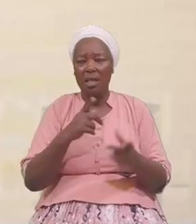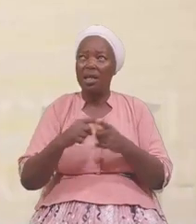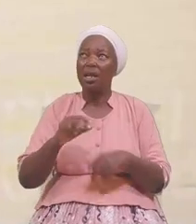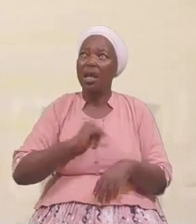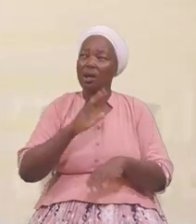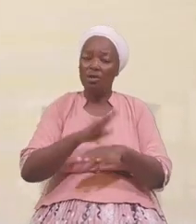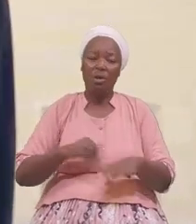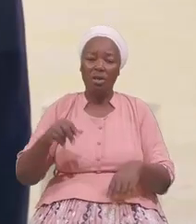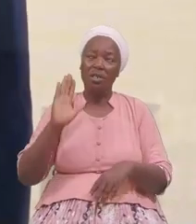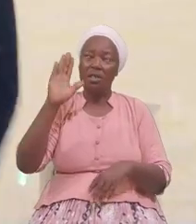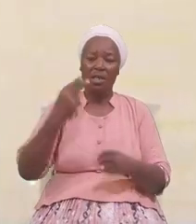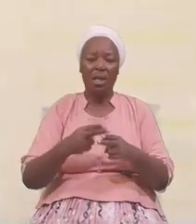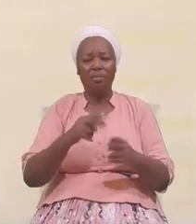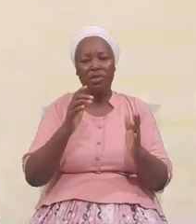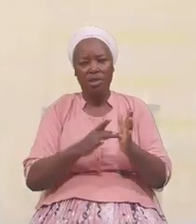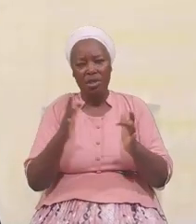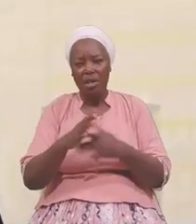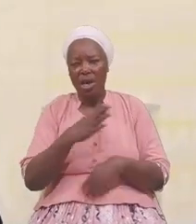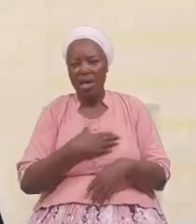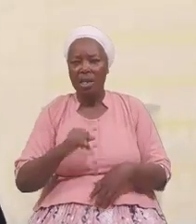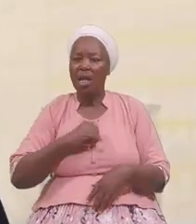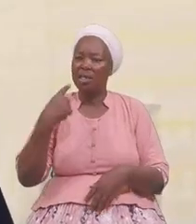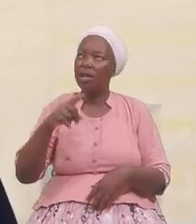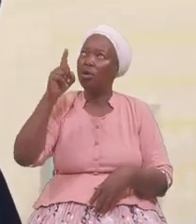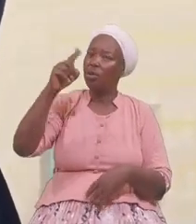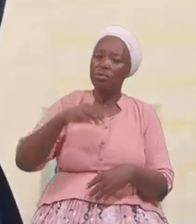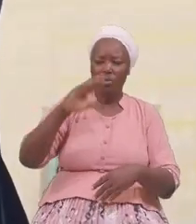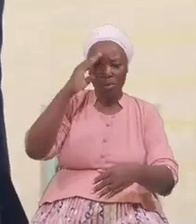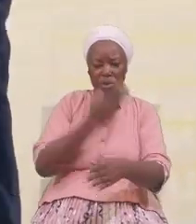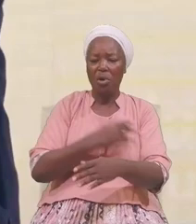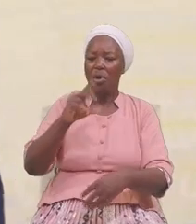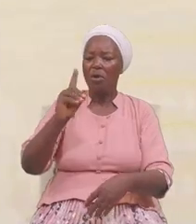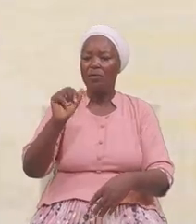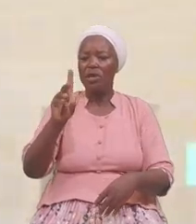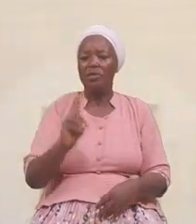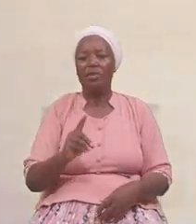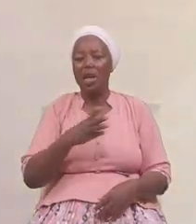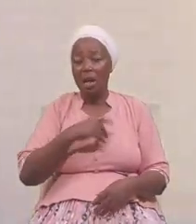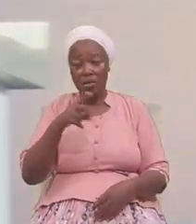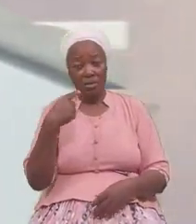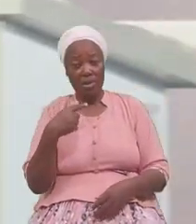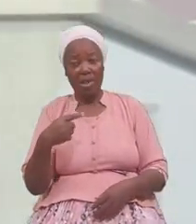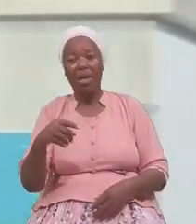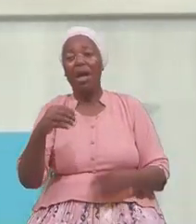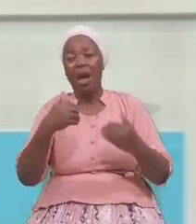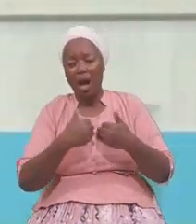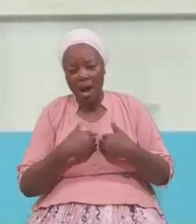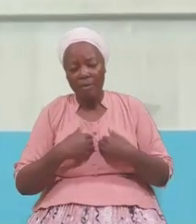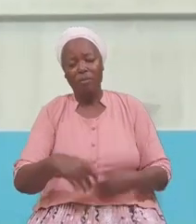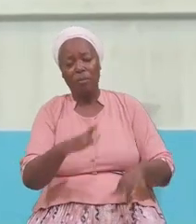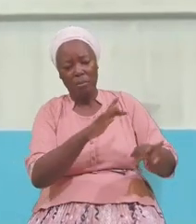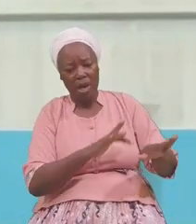name Jesus, and you say, thou son of David, and you say, have